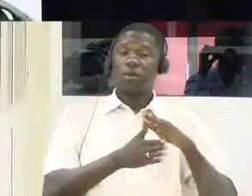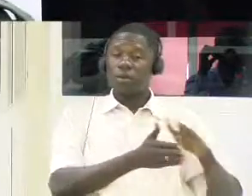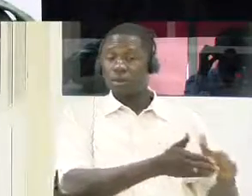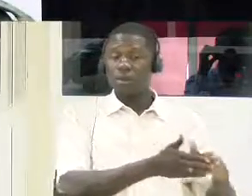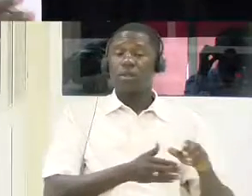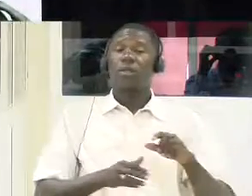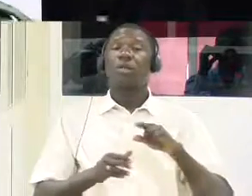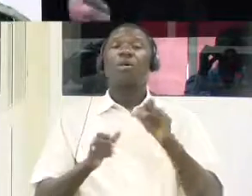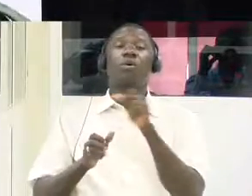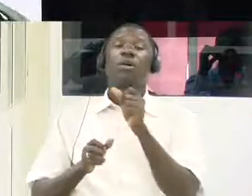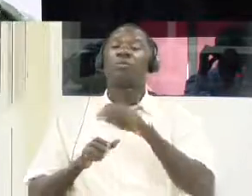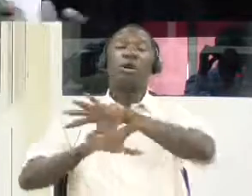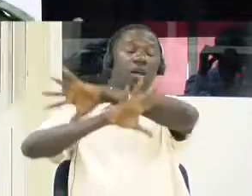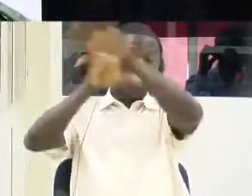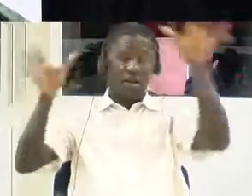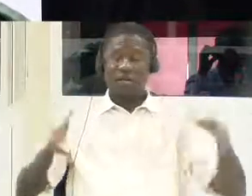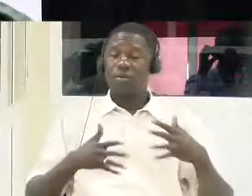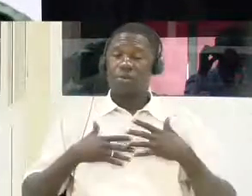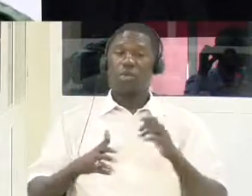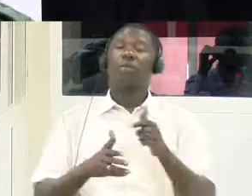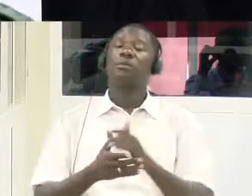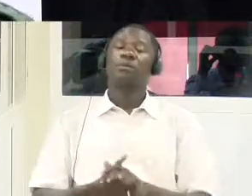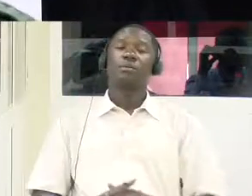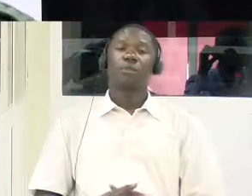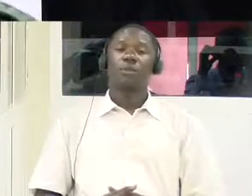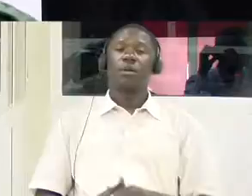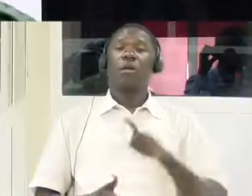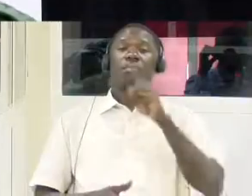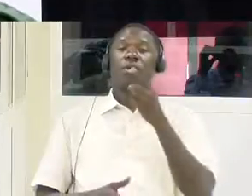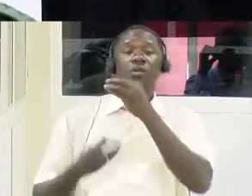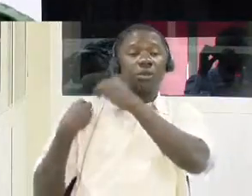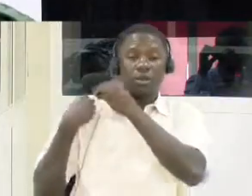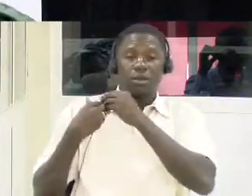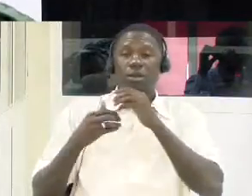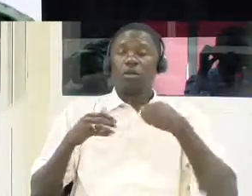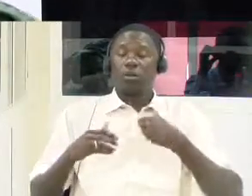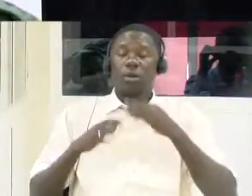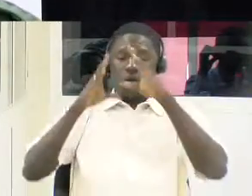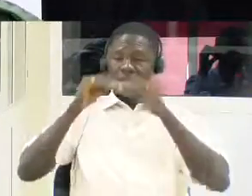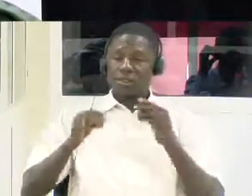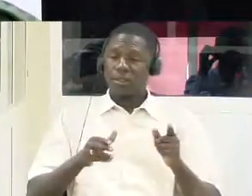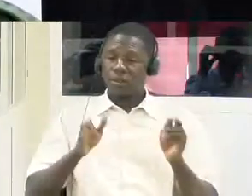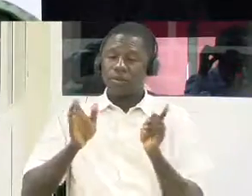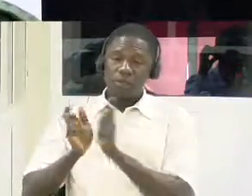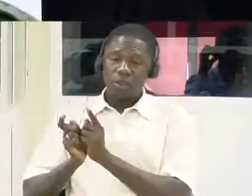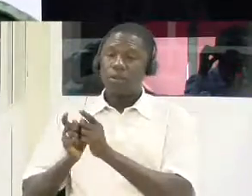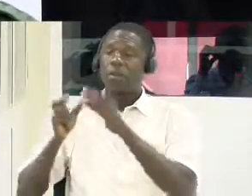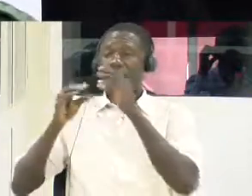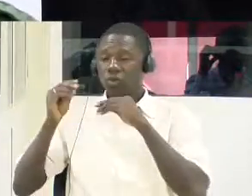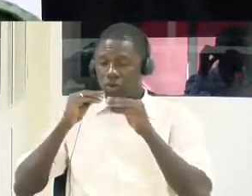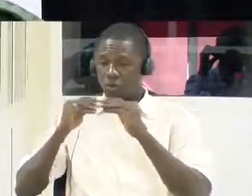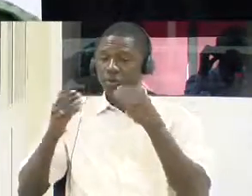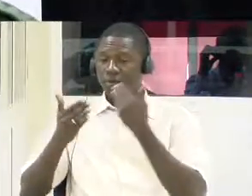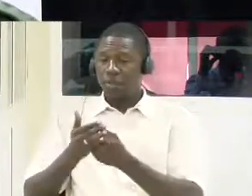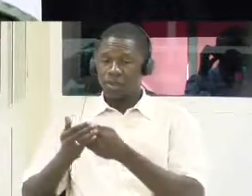have briefing in my office first. Let's have briefing in my office. Then after that, then we will all